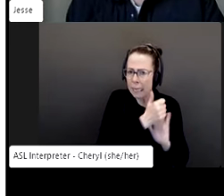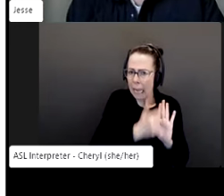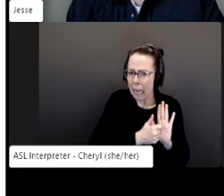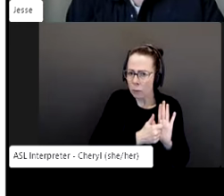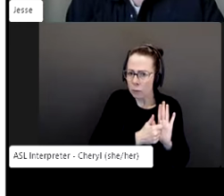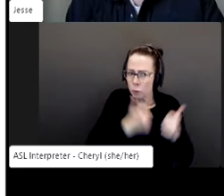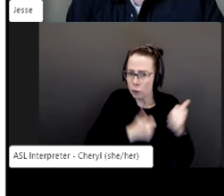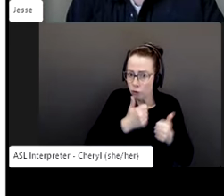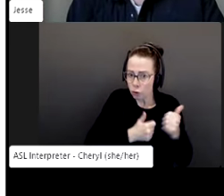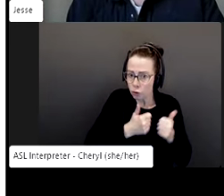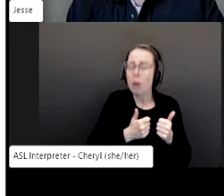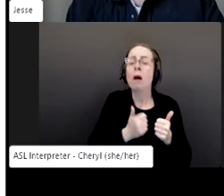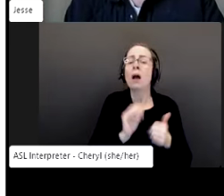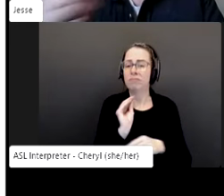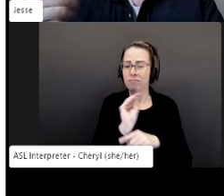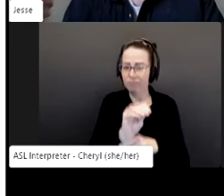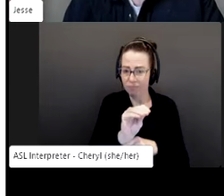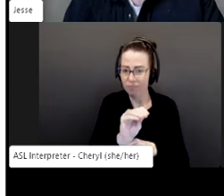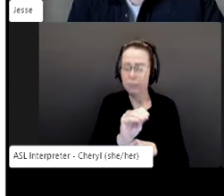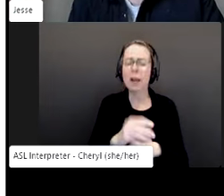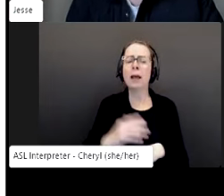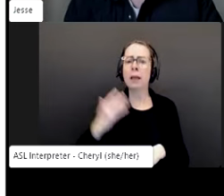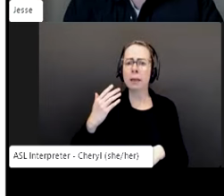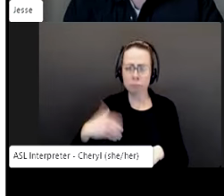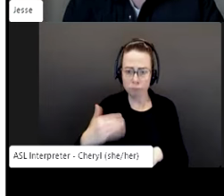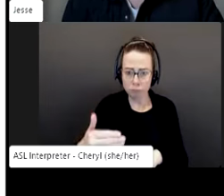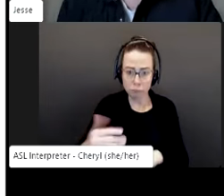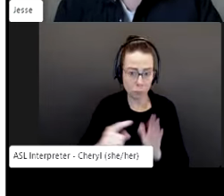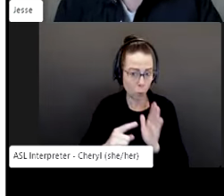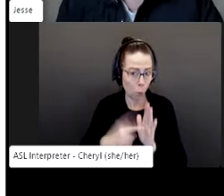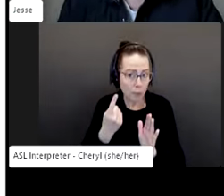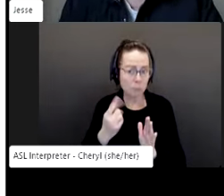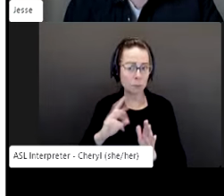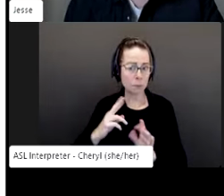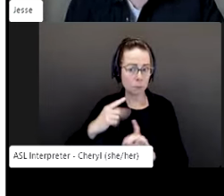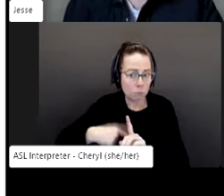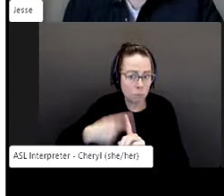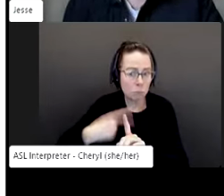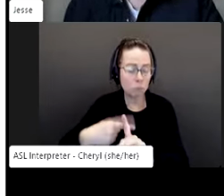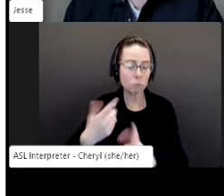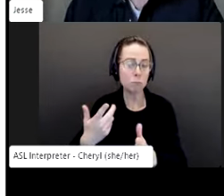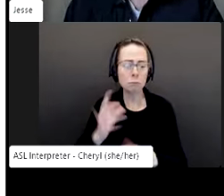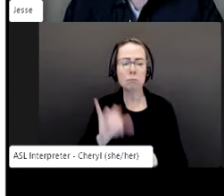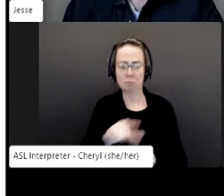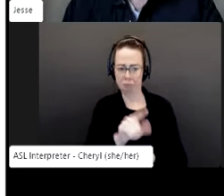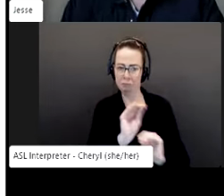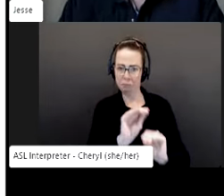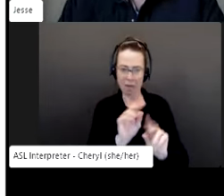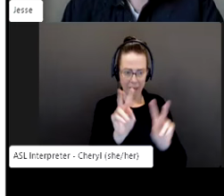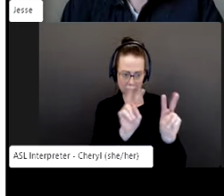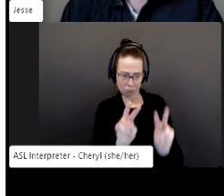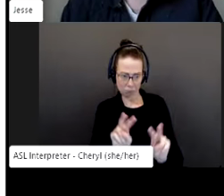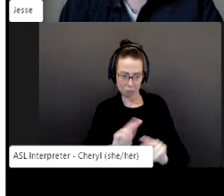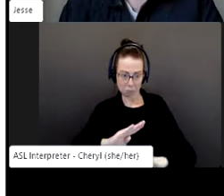would be either once or in a recurring cycle. And then you just need to verify that all of the information is correct. And